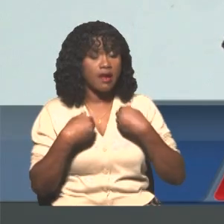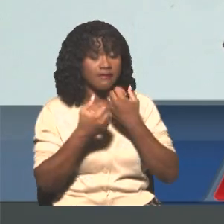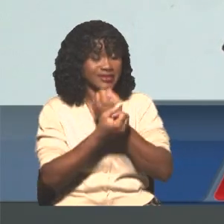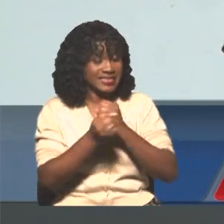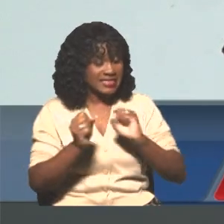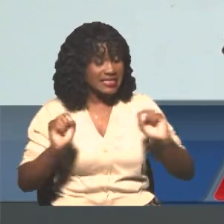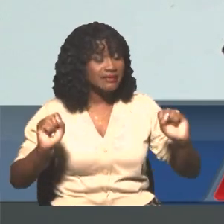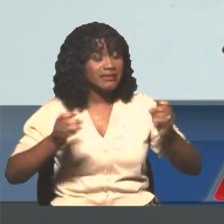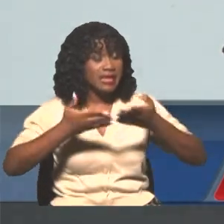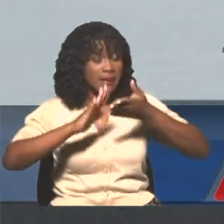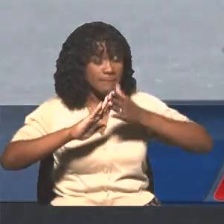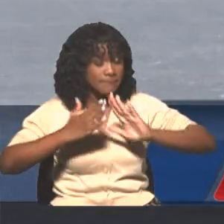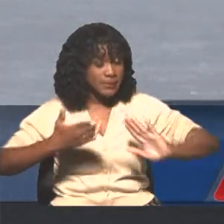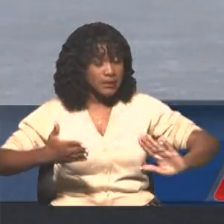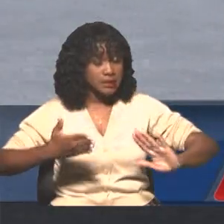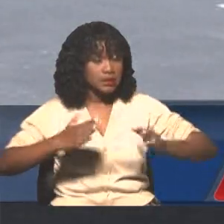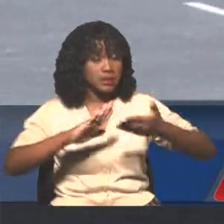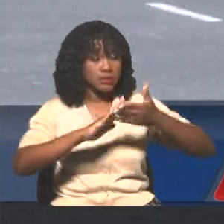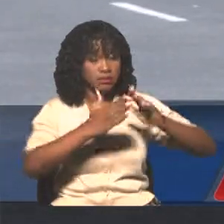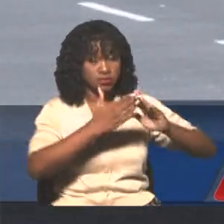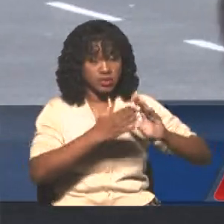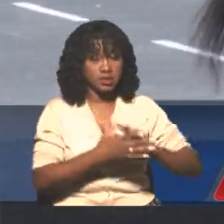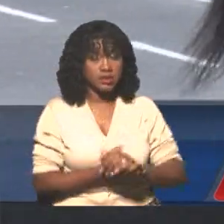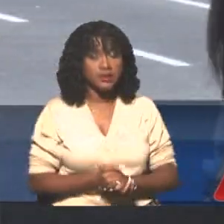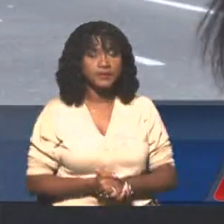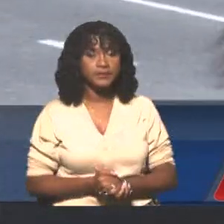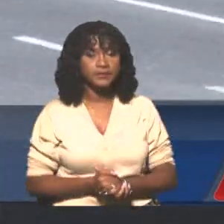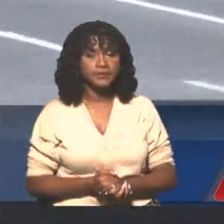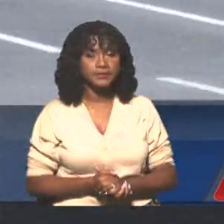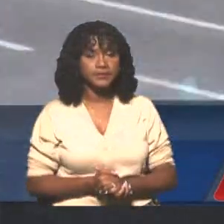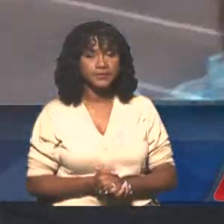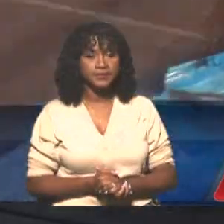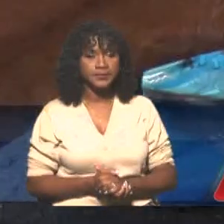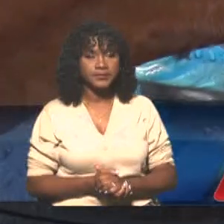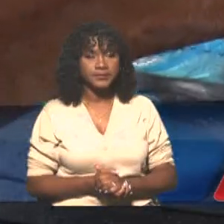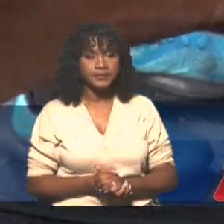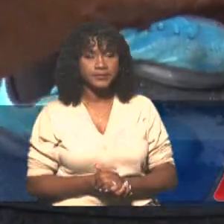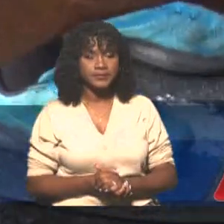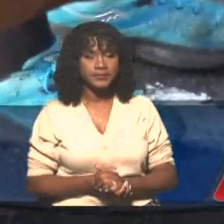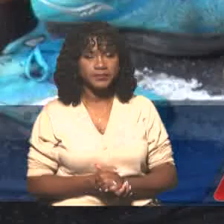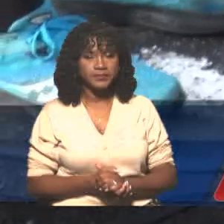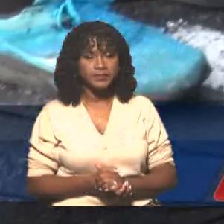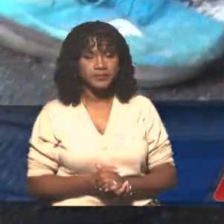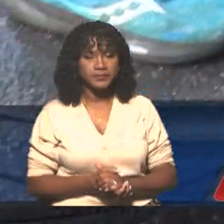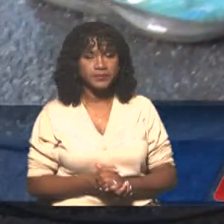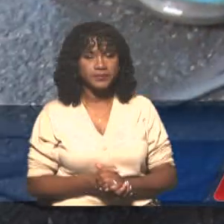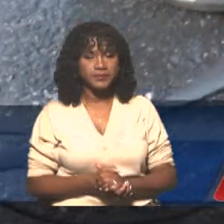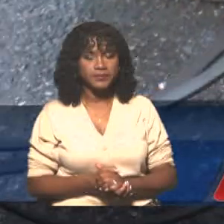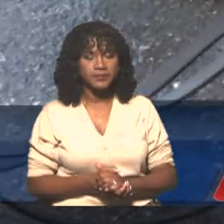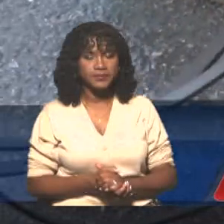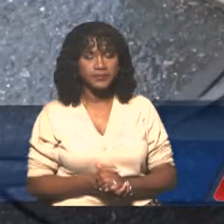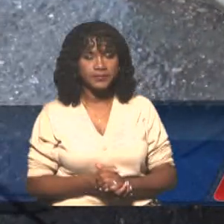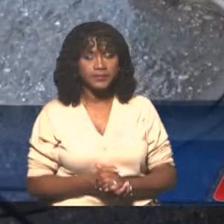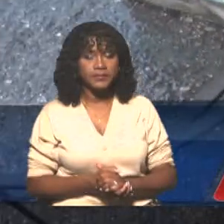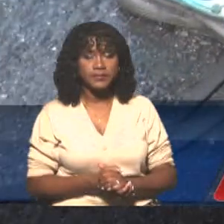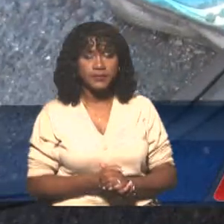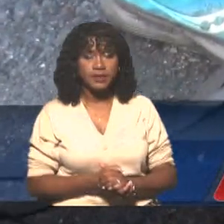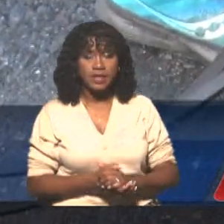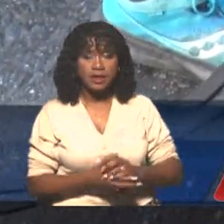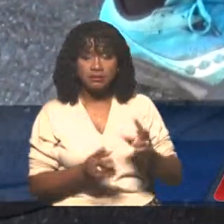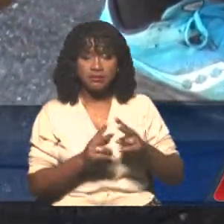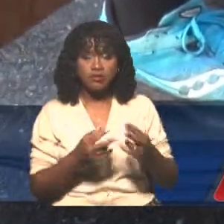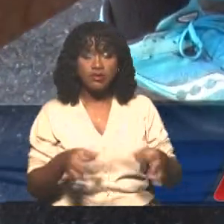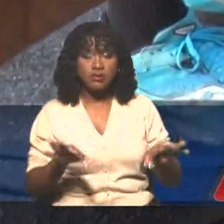safety in the community. As important as training is, monitoring the horse's health during events is equally